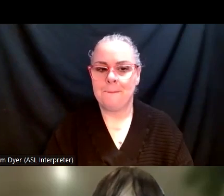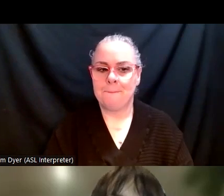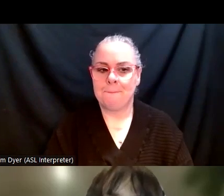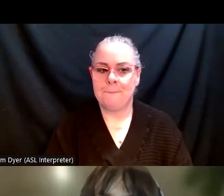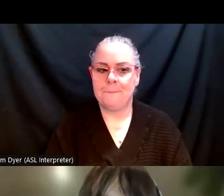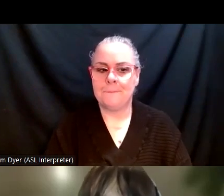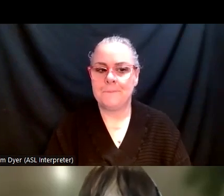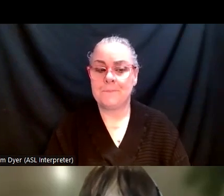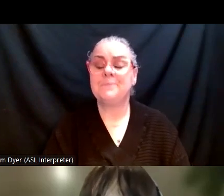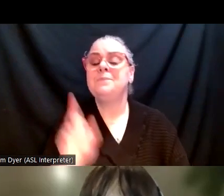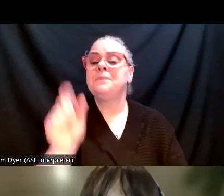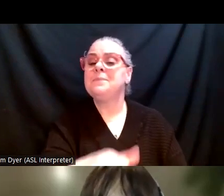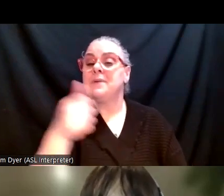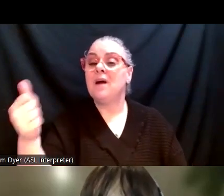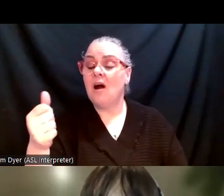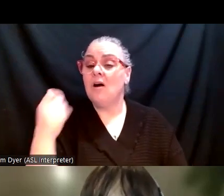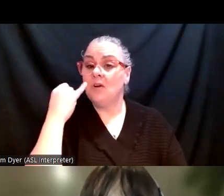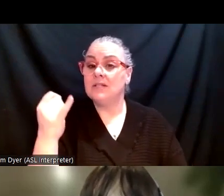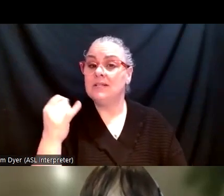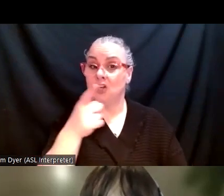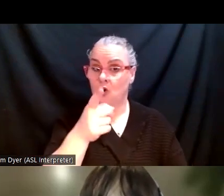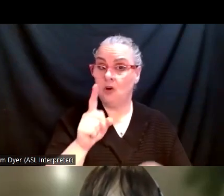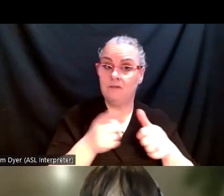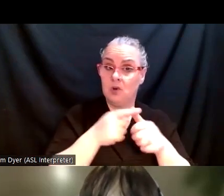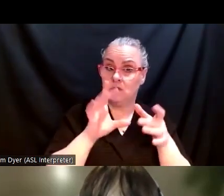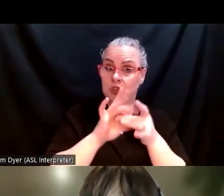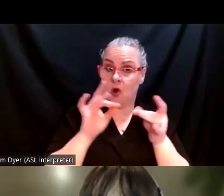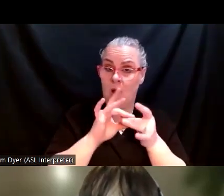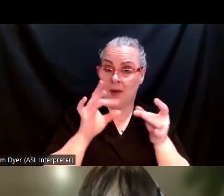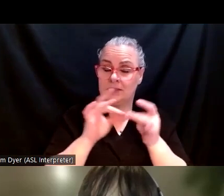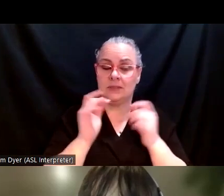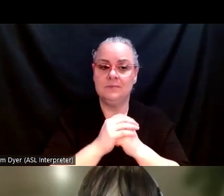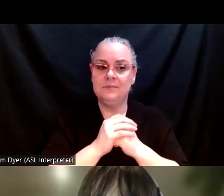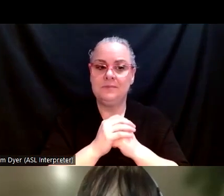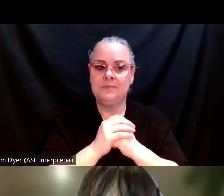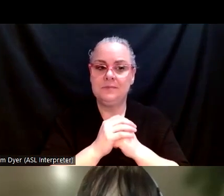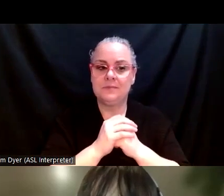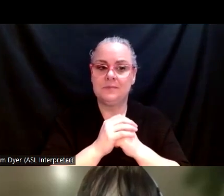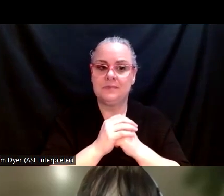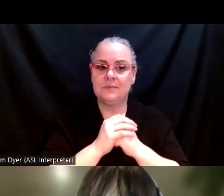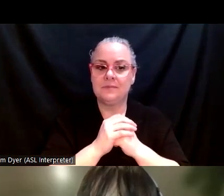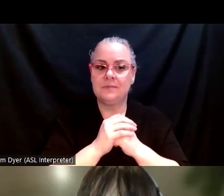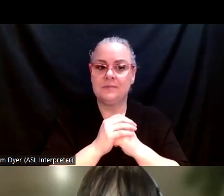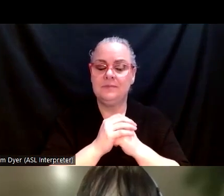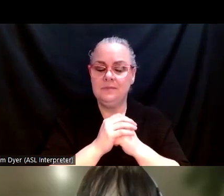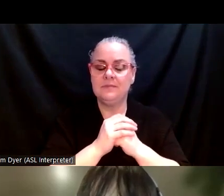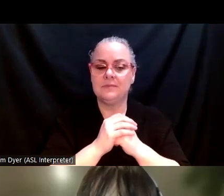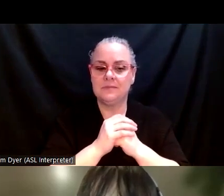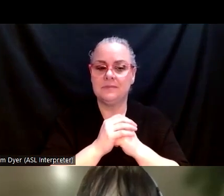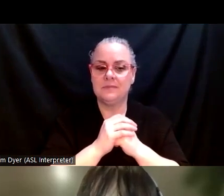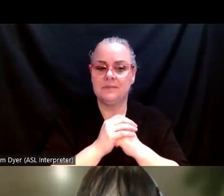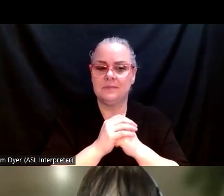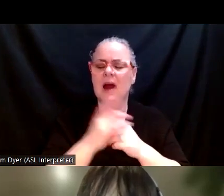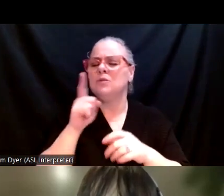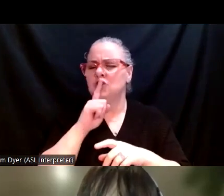The other piece that's exciting about what your first comment was is that it, you know, just behind the scenes, and I'm sure